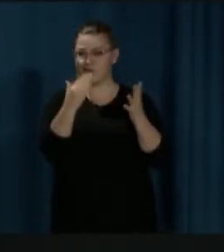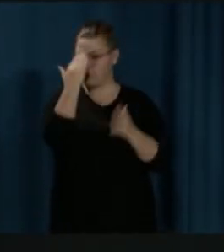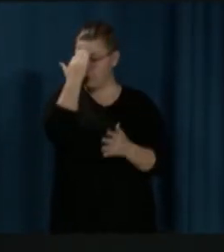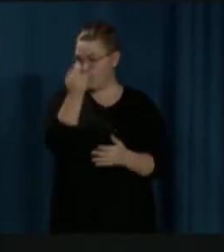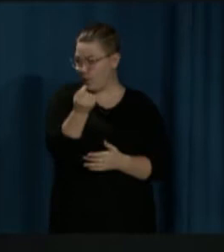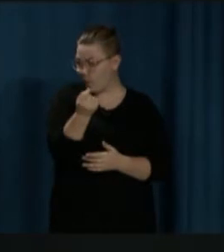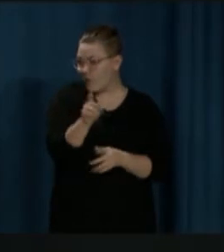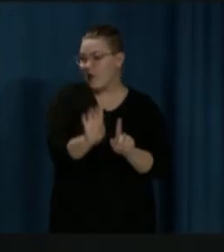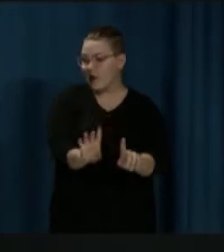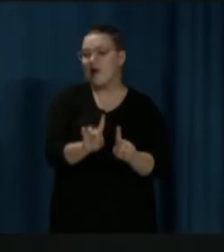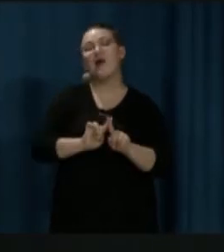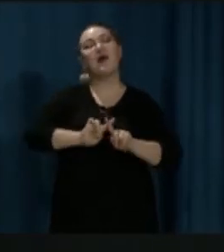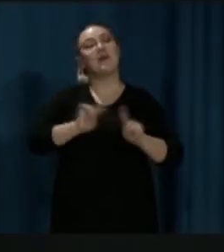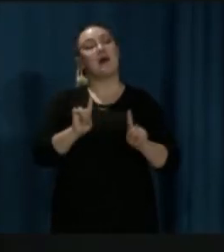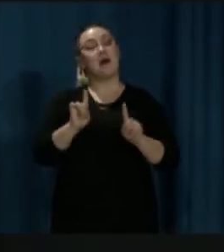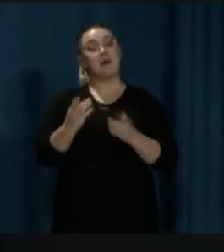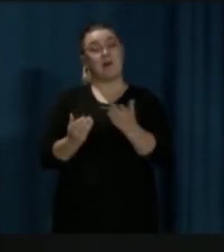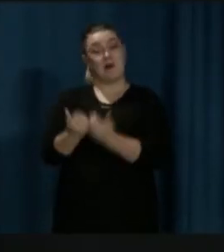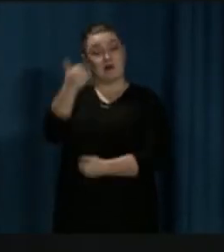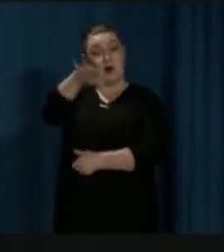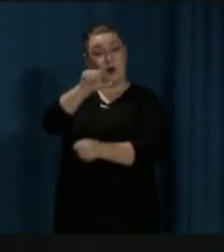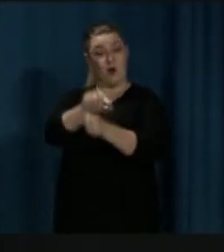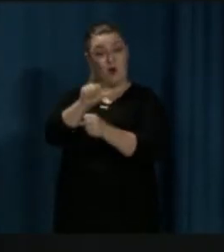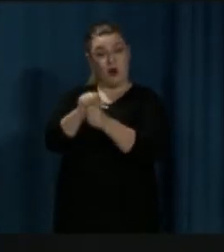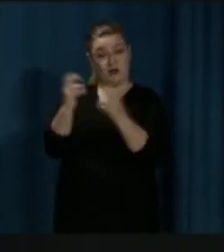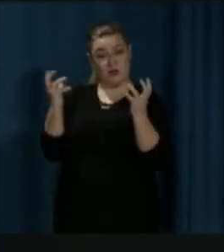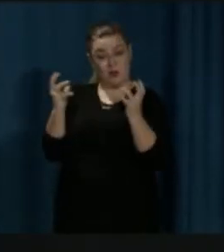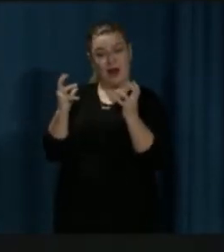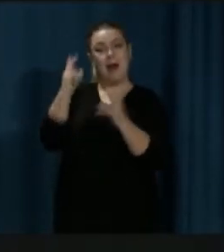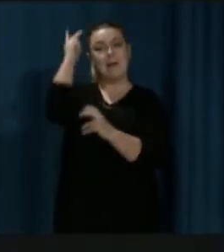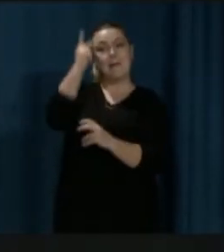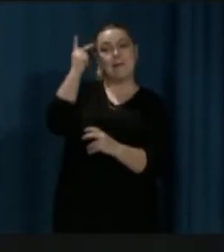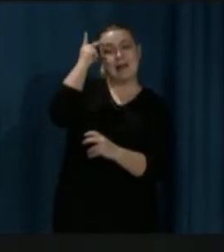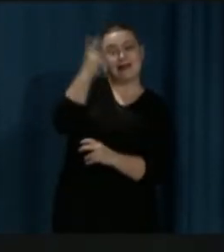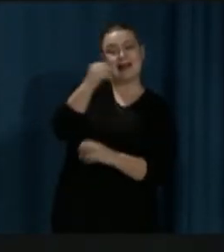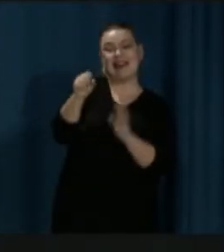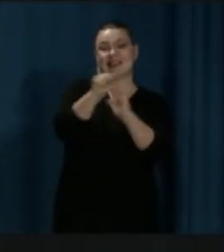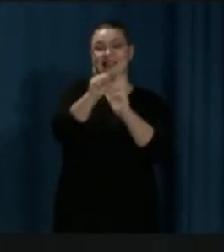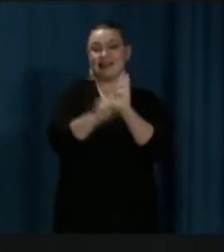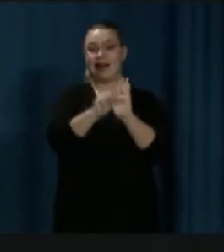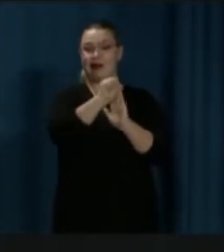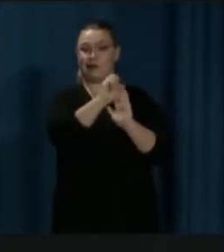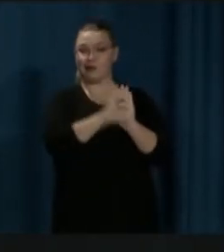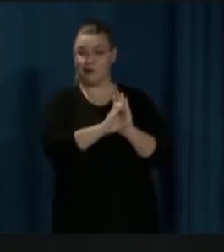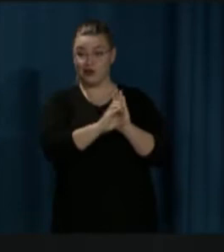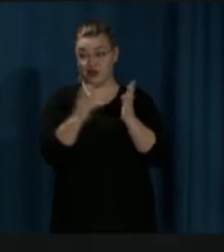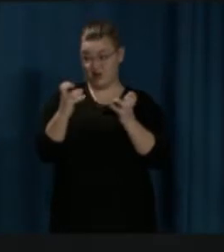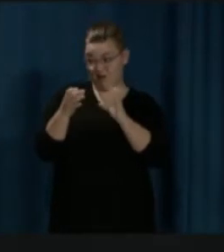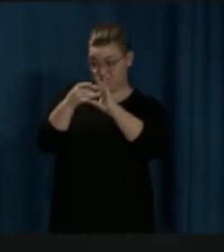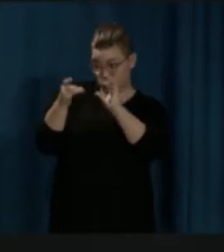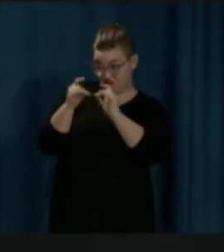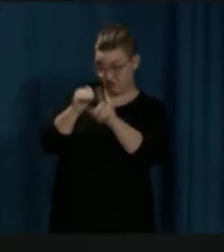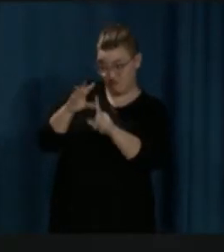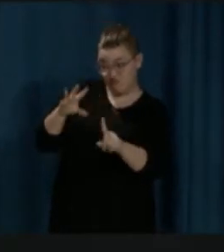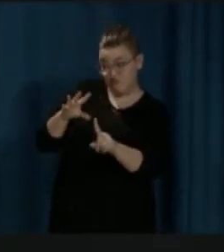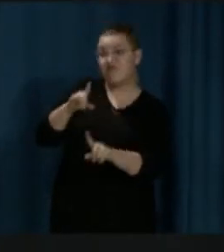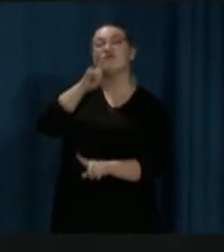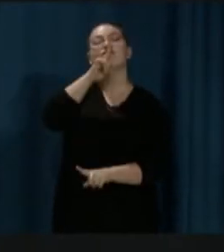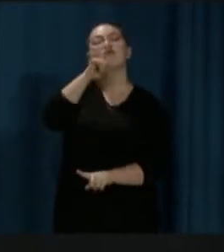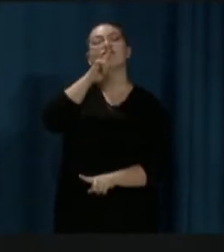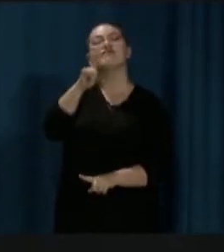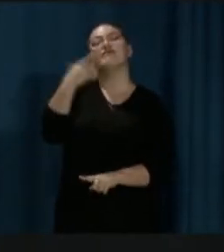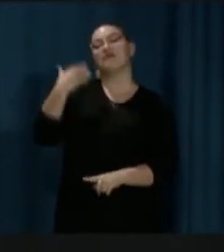really focused much of your work on politics in state constitutions. Yes. You want to share anything about that? Sure. So state constitutions